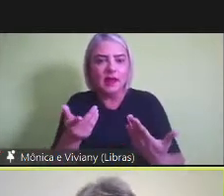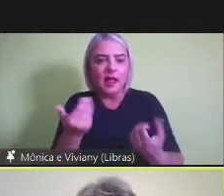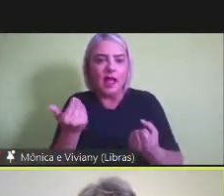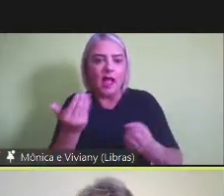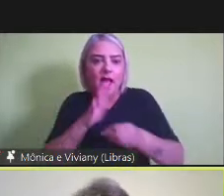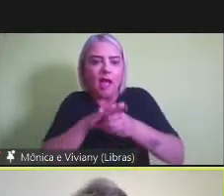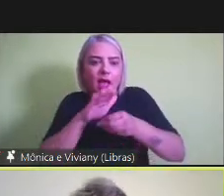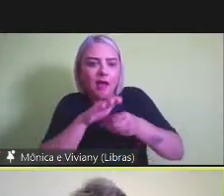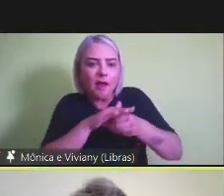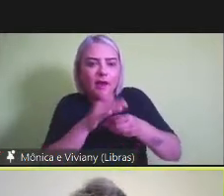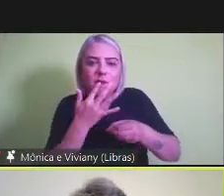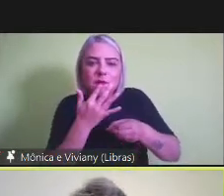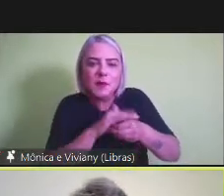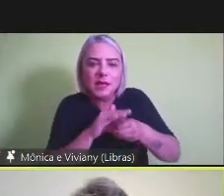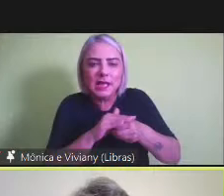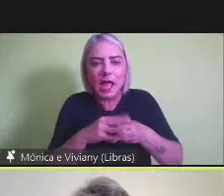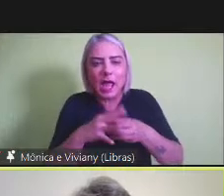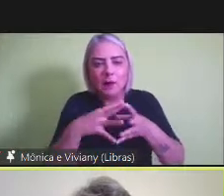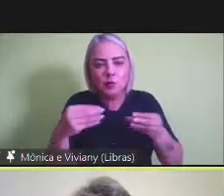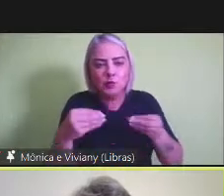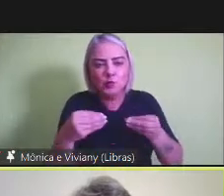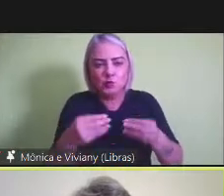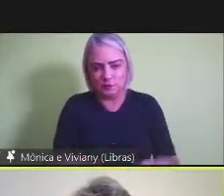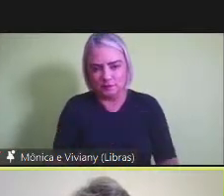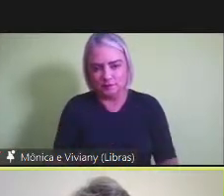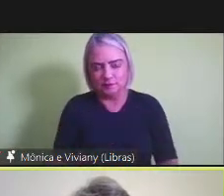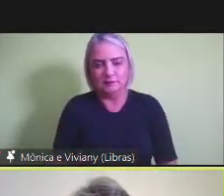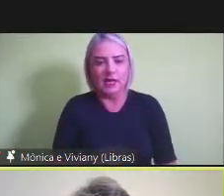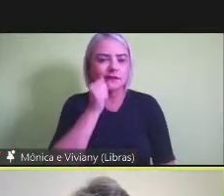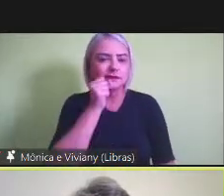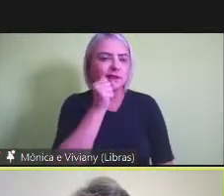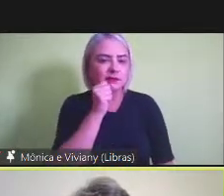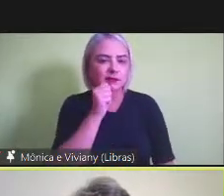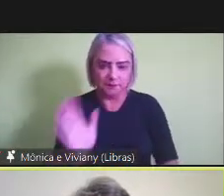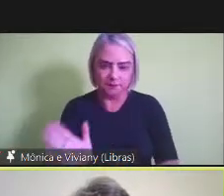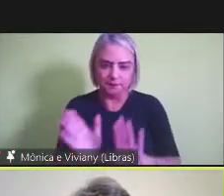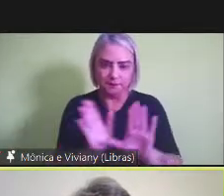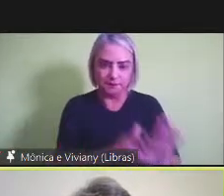so that's the idea, we're working with.